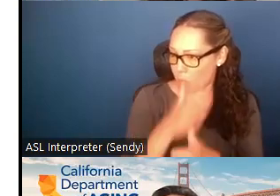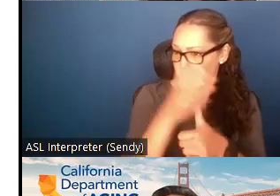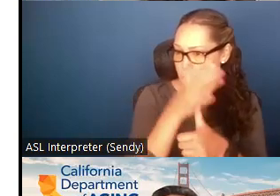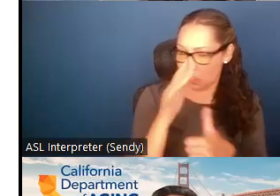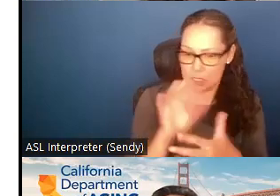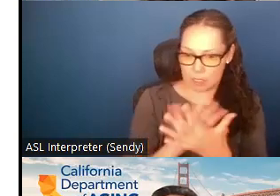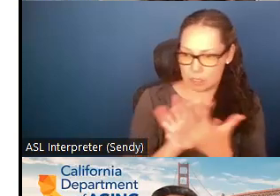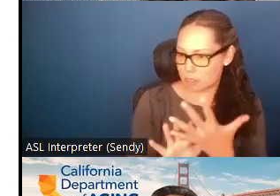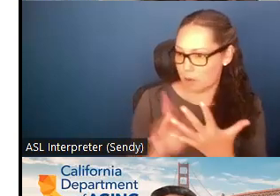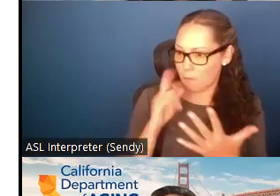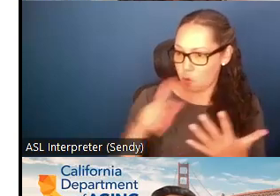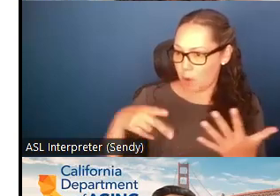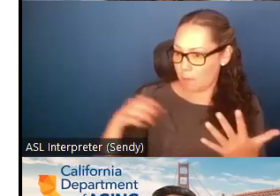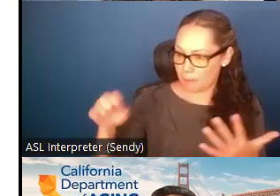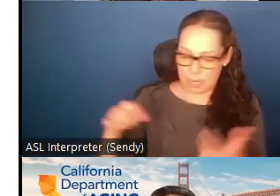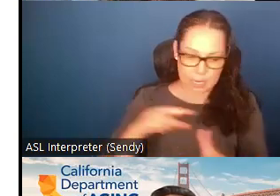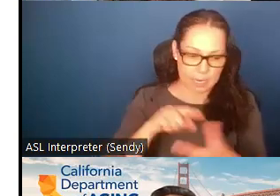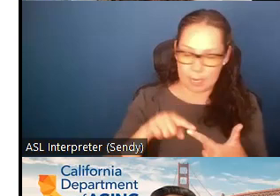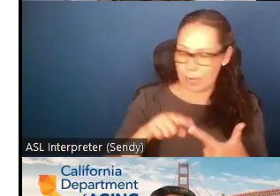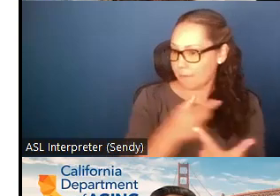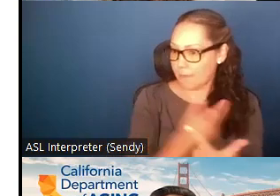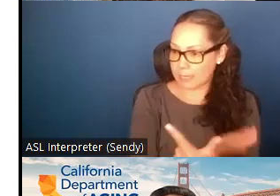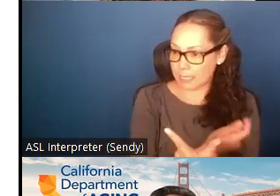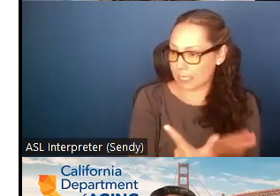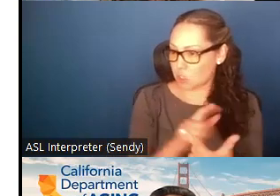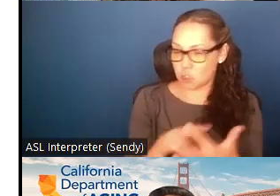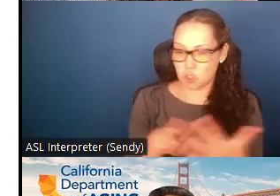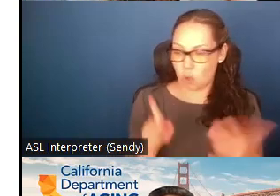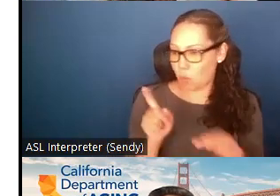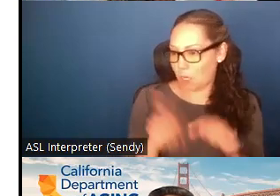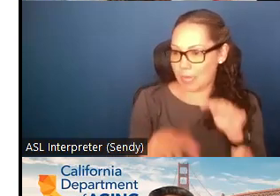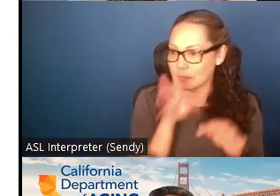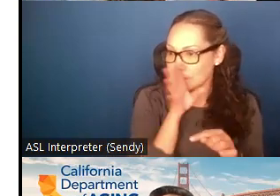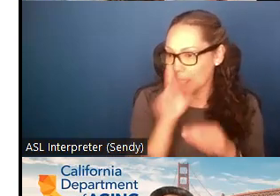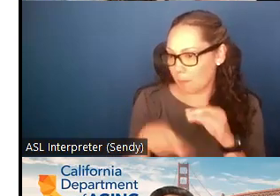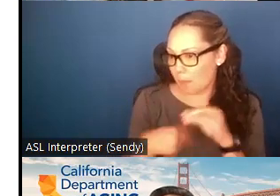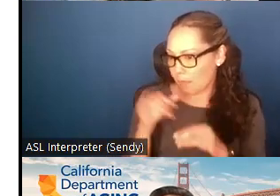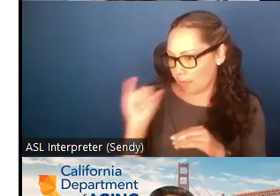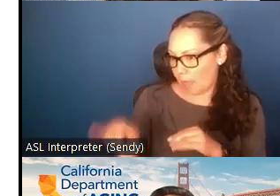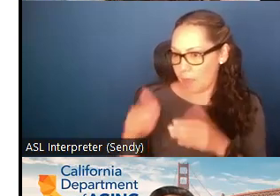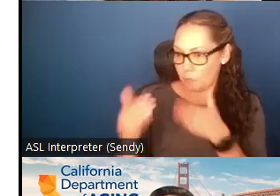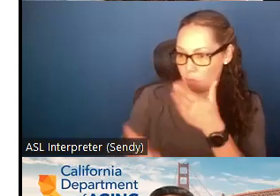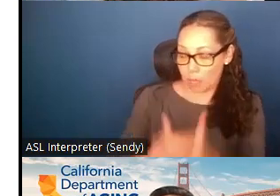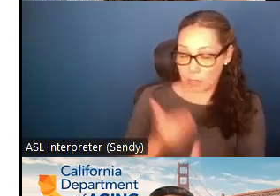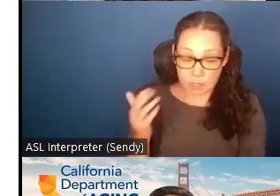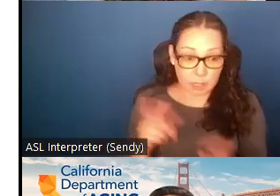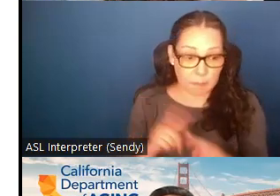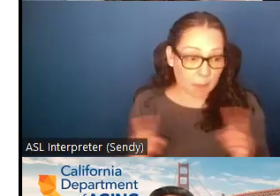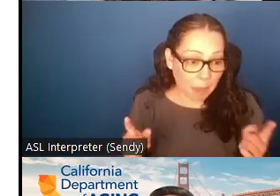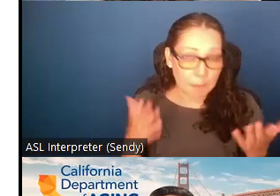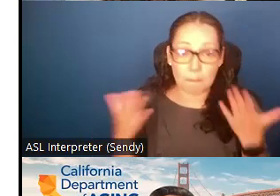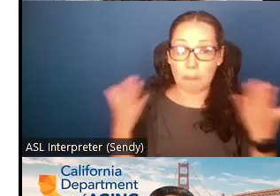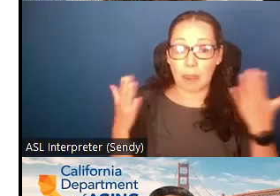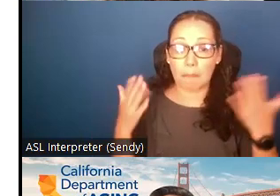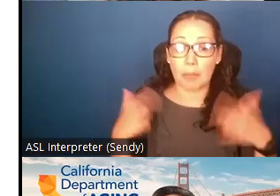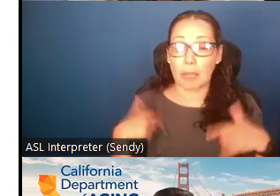like PPE or vaccination. So can't really speak to that process. But perhaps we could get somebody that could